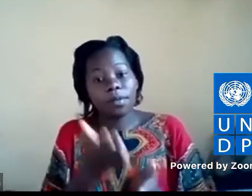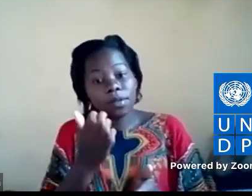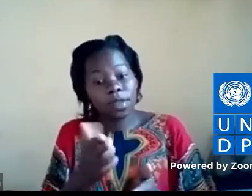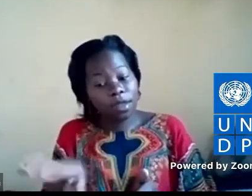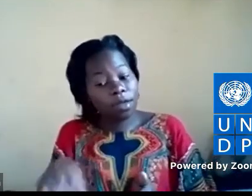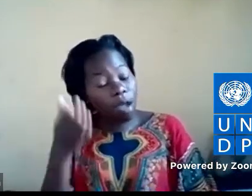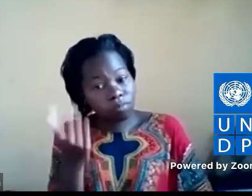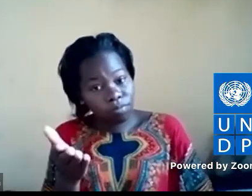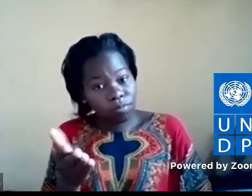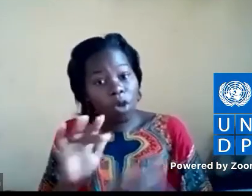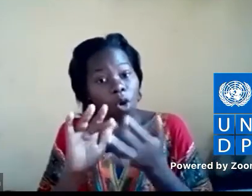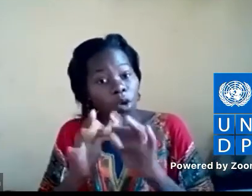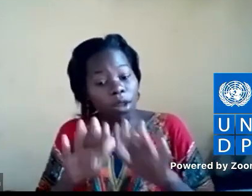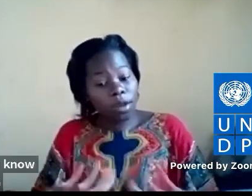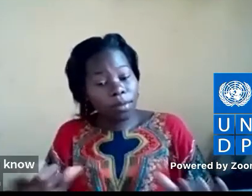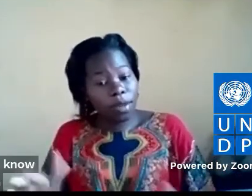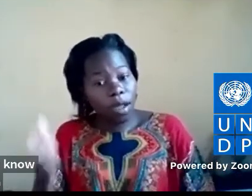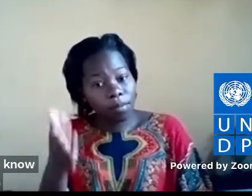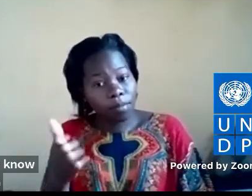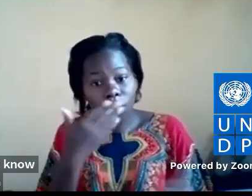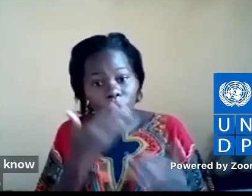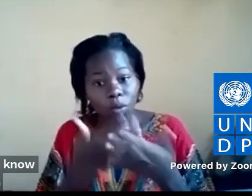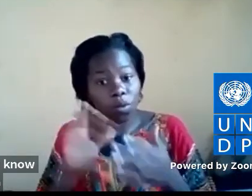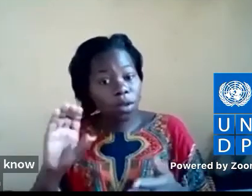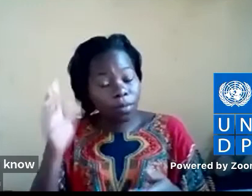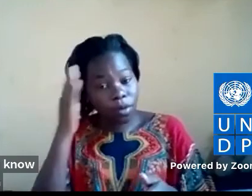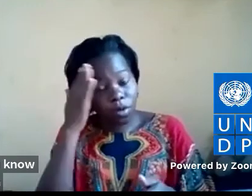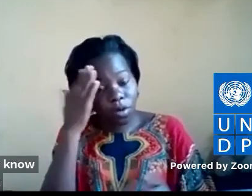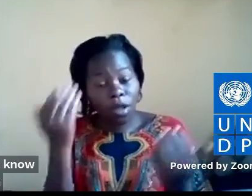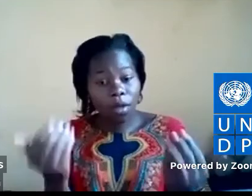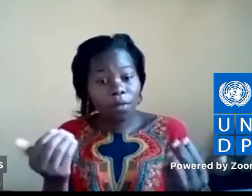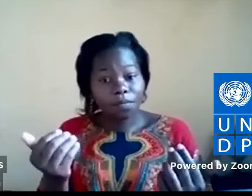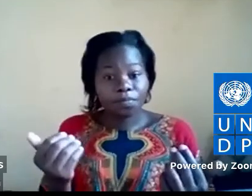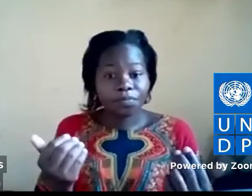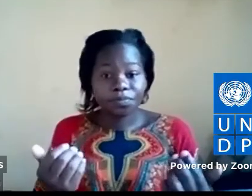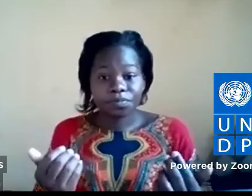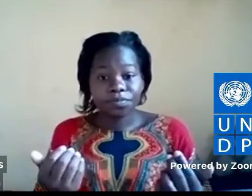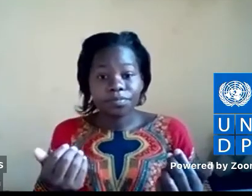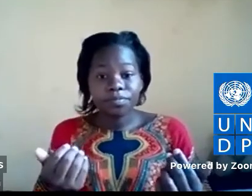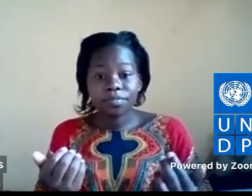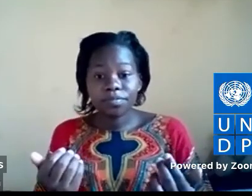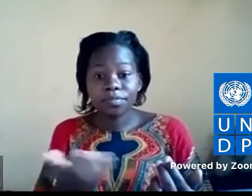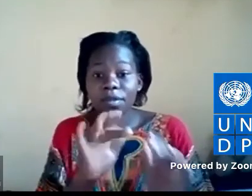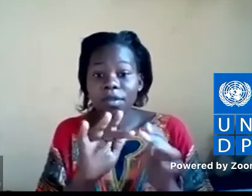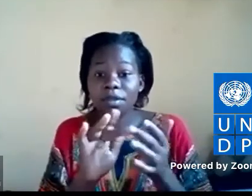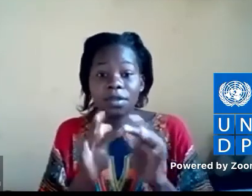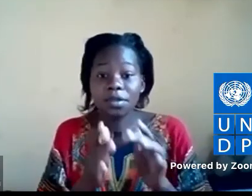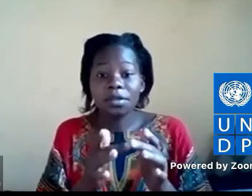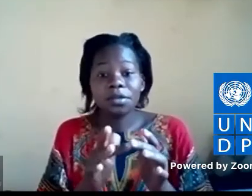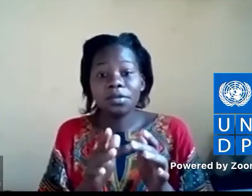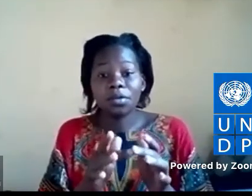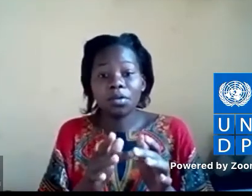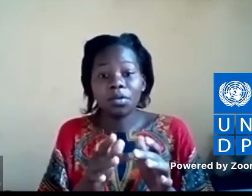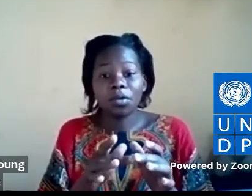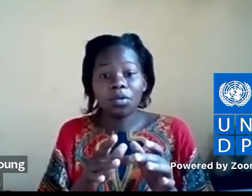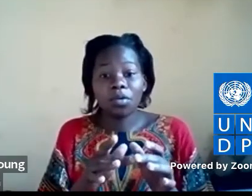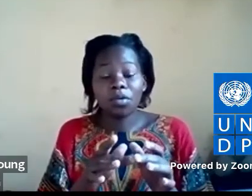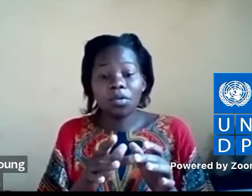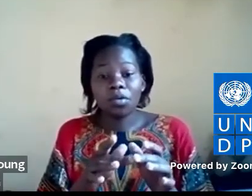most of the good companies, for instance, have no digital presence at all. So as a young